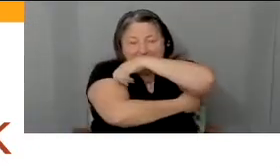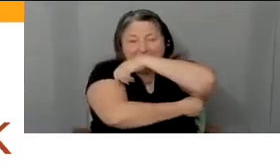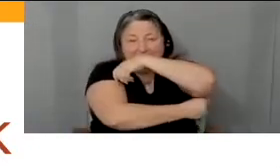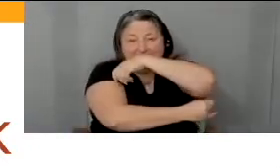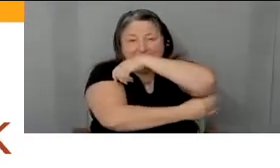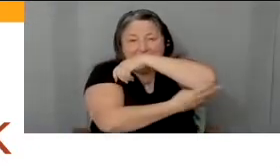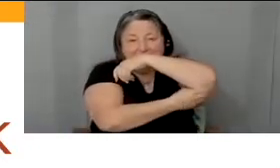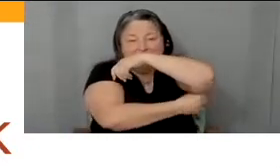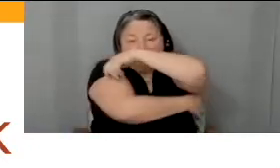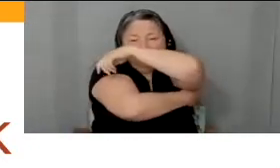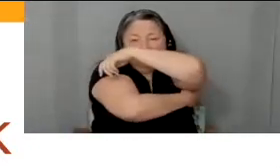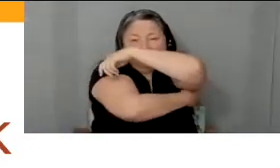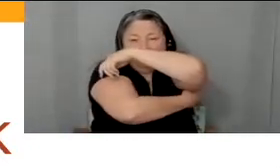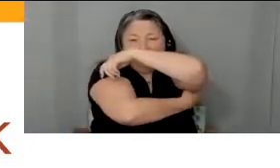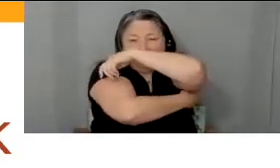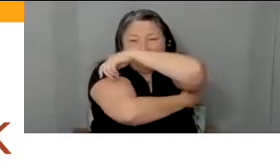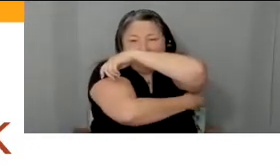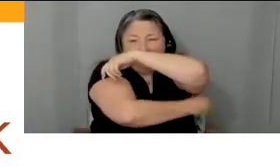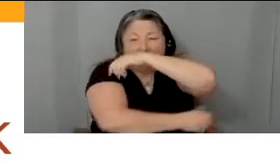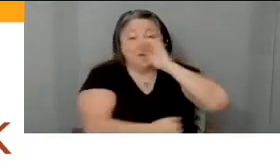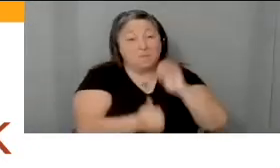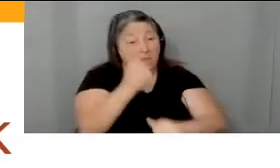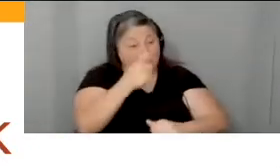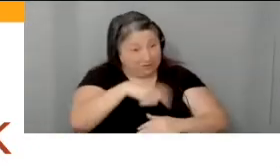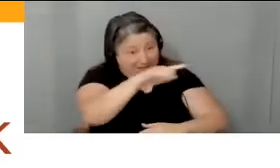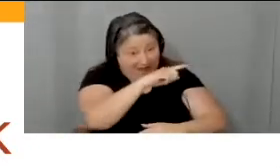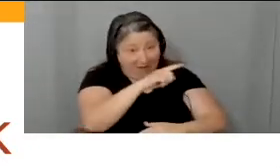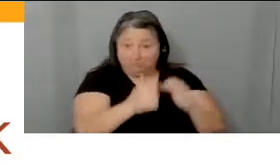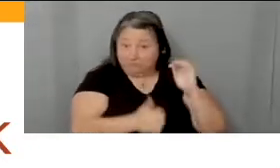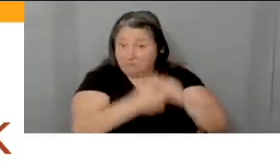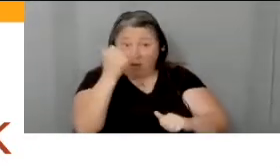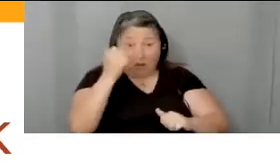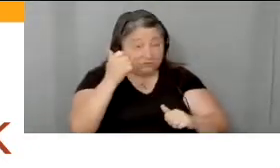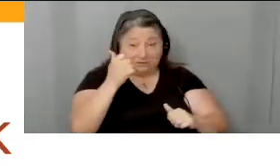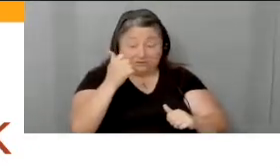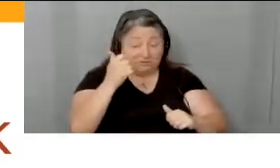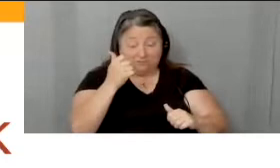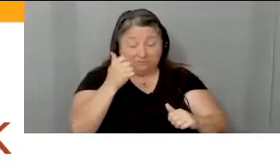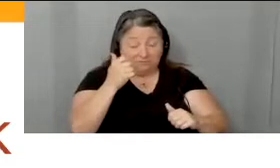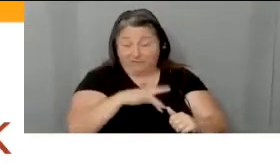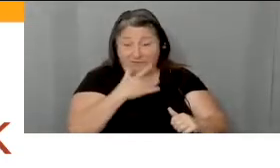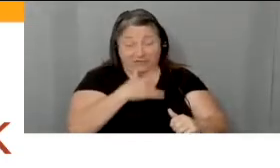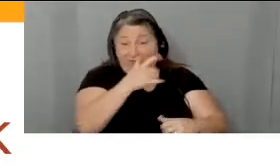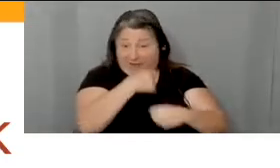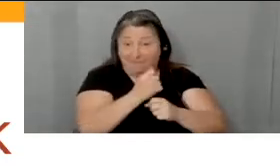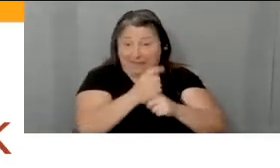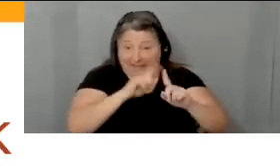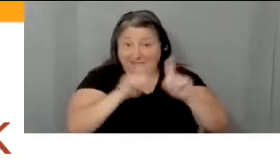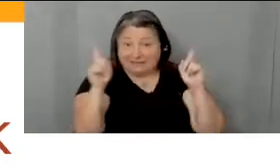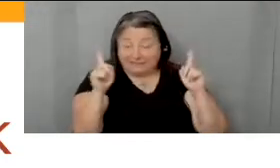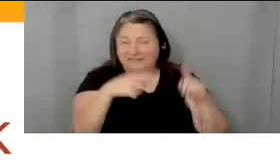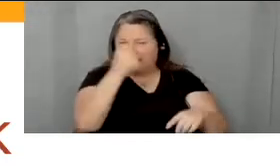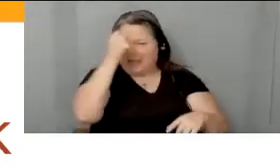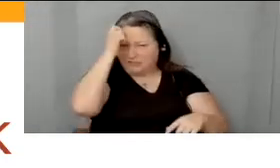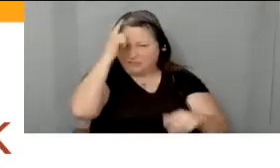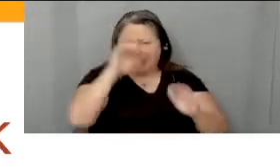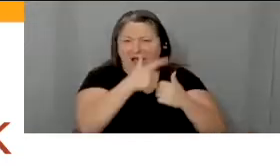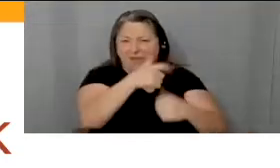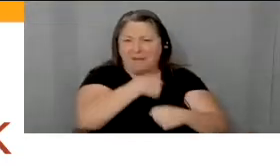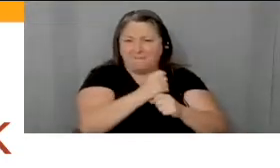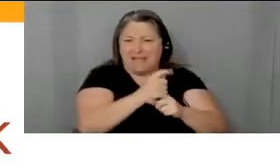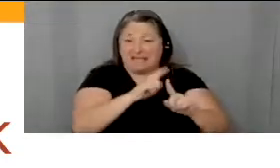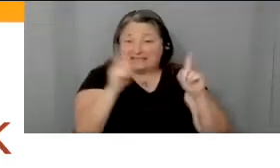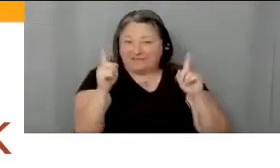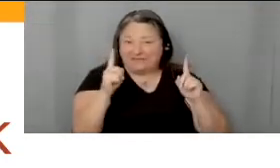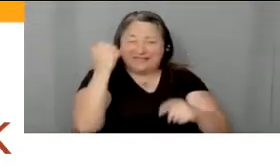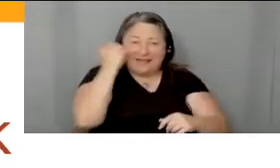have an overwhelming majority feel like they make a difference, and they understand how they make a difference day in and day out. And that's